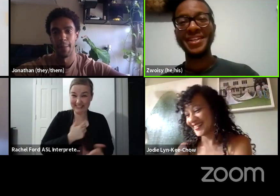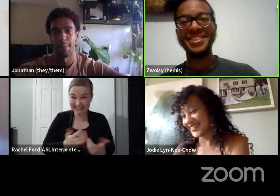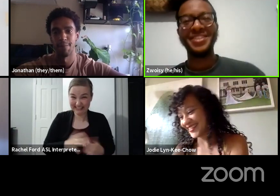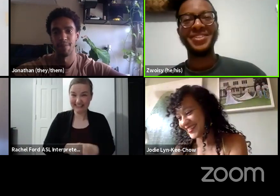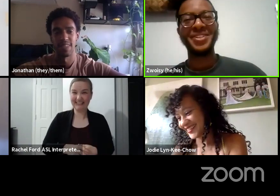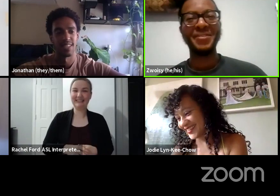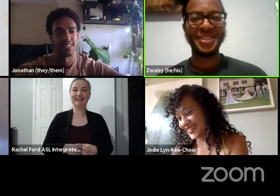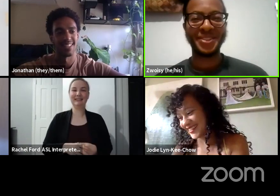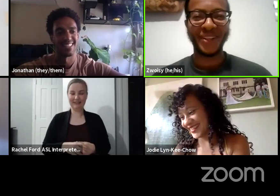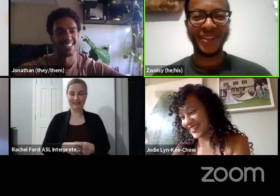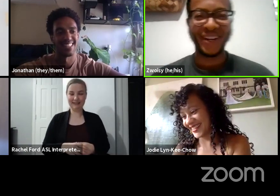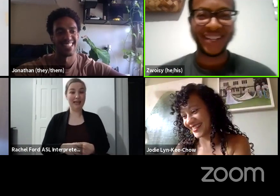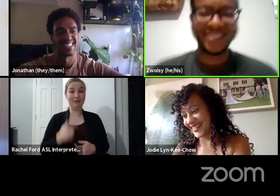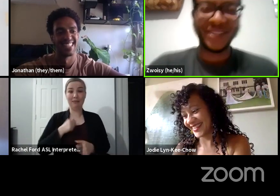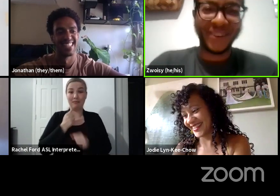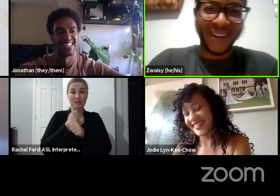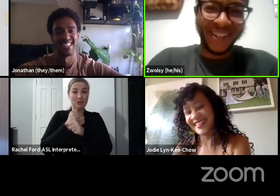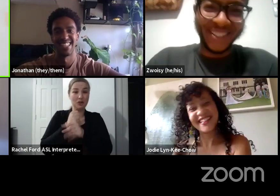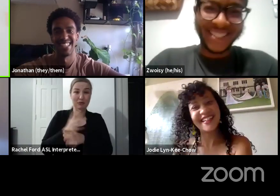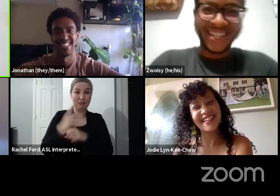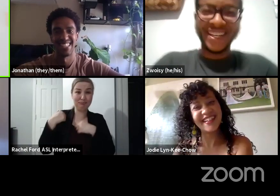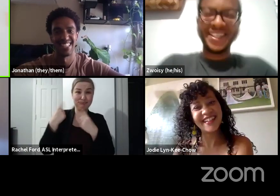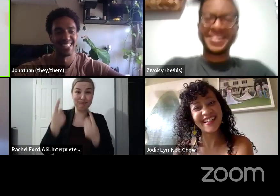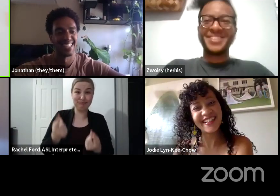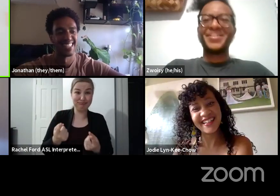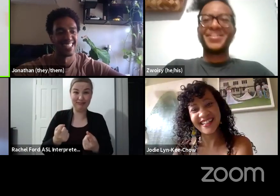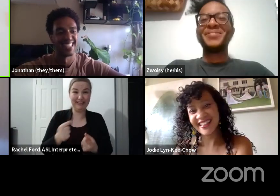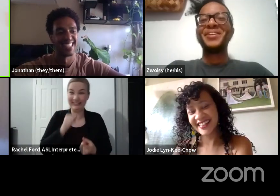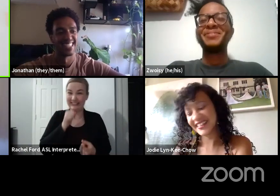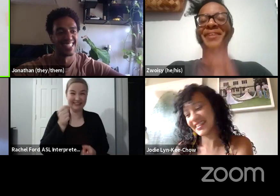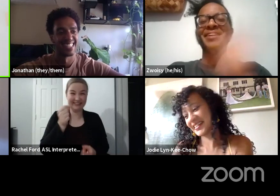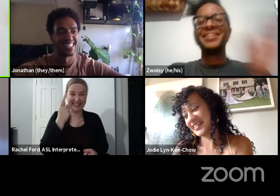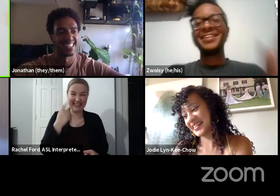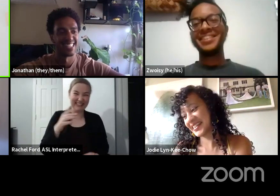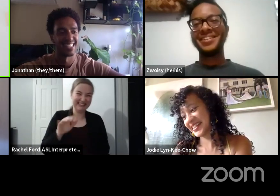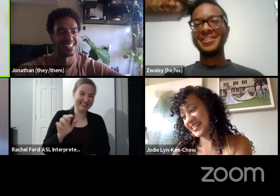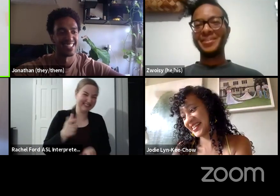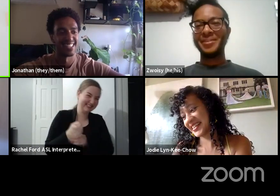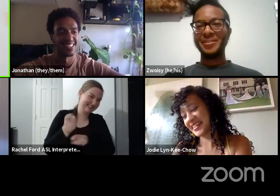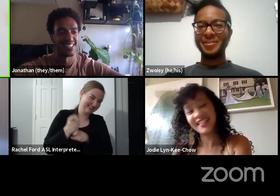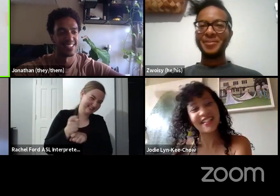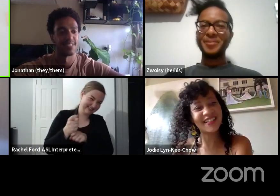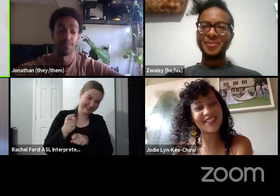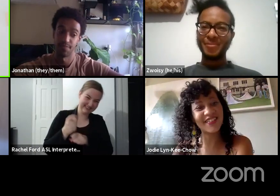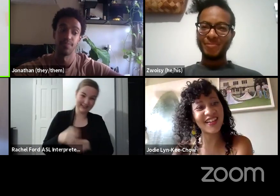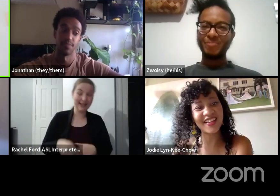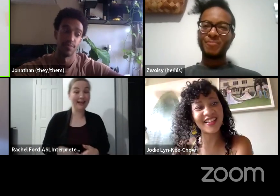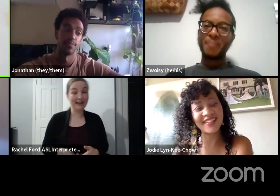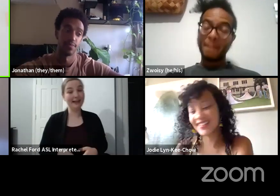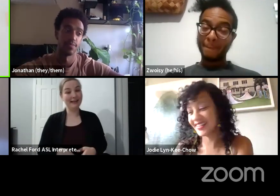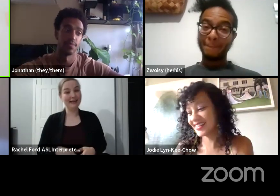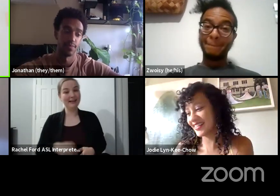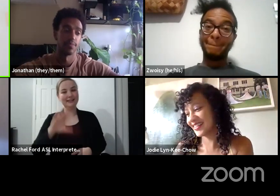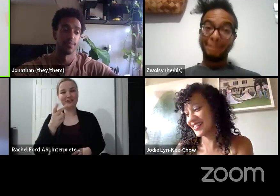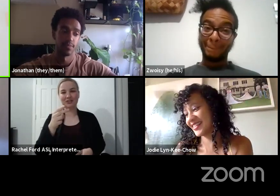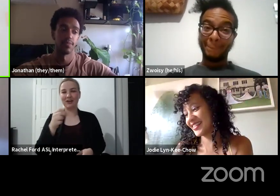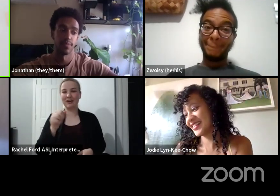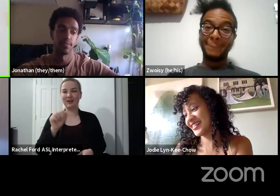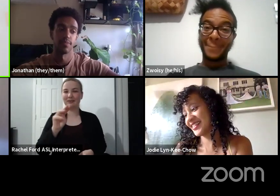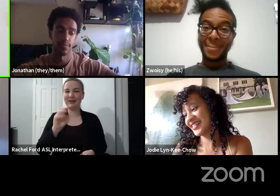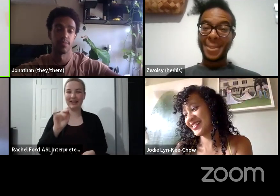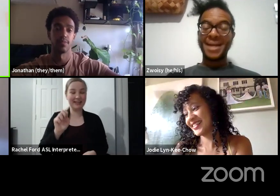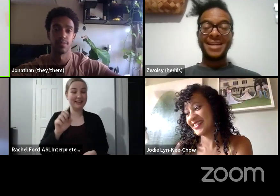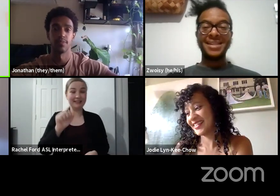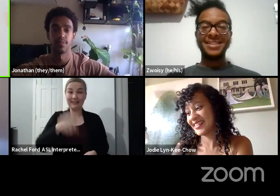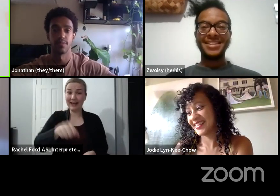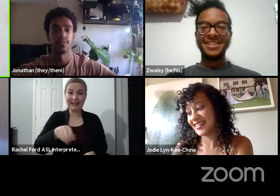Maybe I've been in Germany too long and don't quite understand. But we are. That's our comfort place, though. Come on. It's our comfort